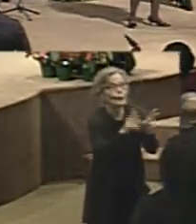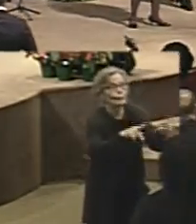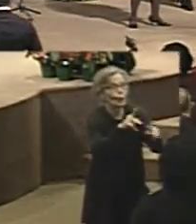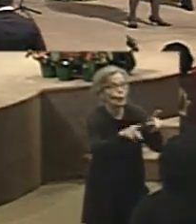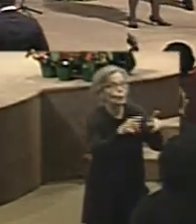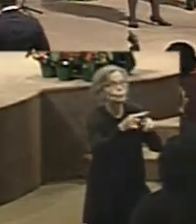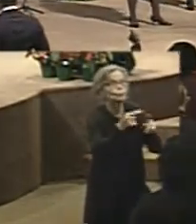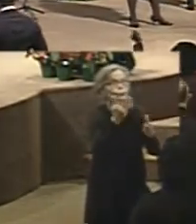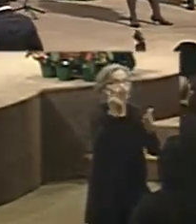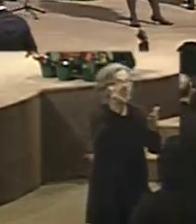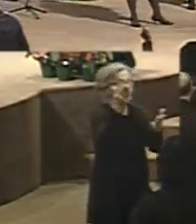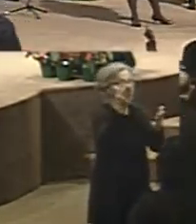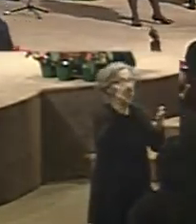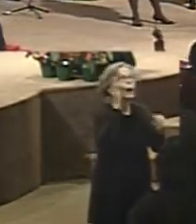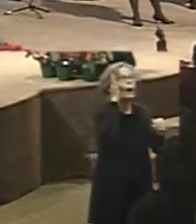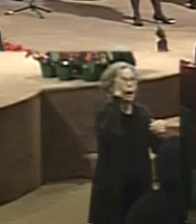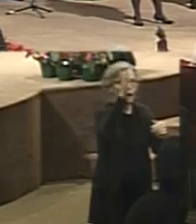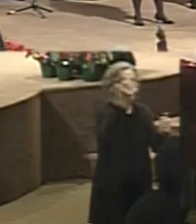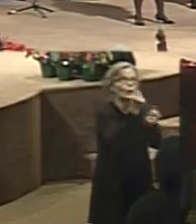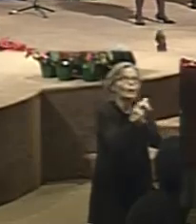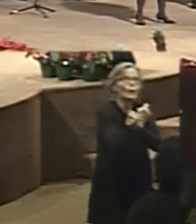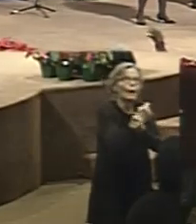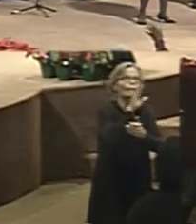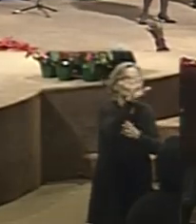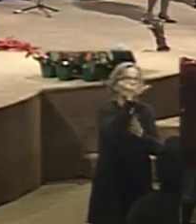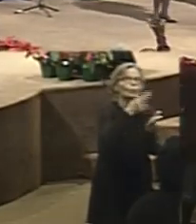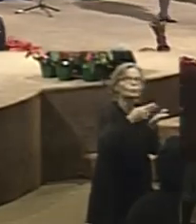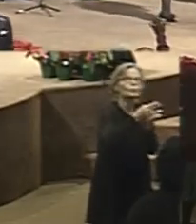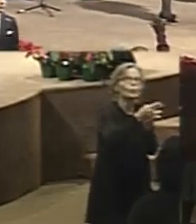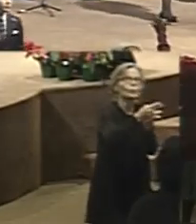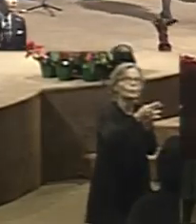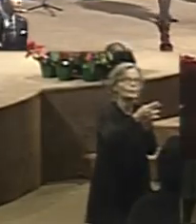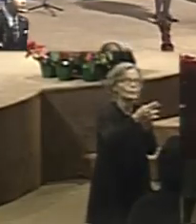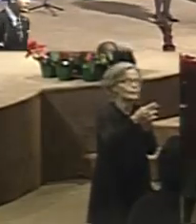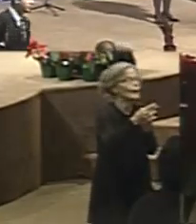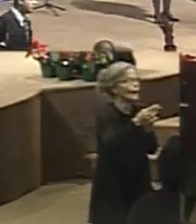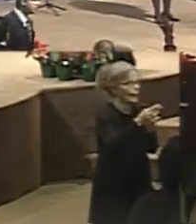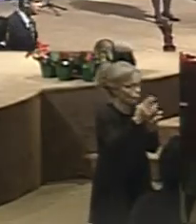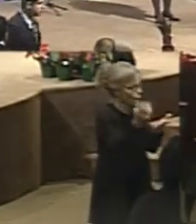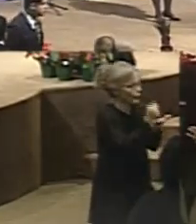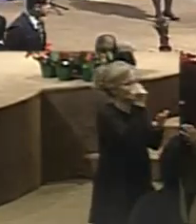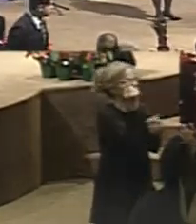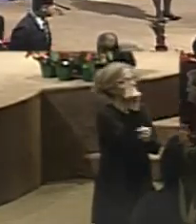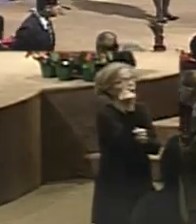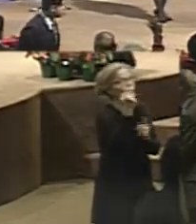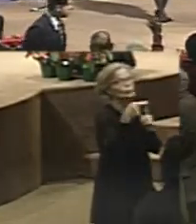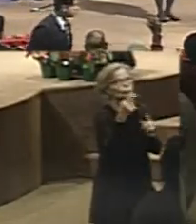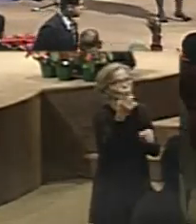I'm going to love Your truth. And I'm going to go make disciples in Jesus' name.